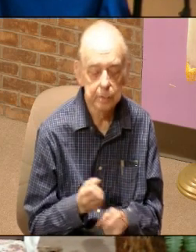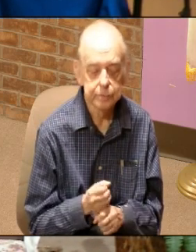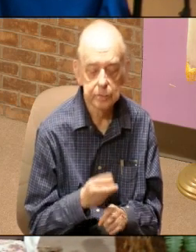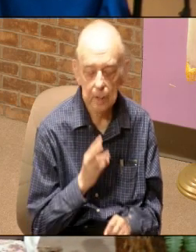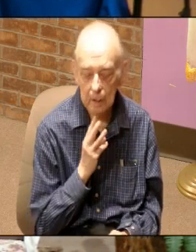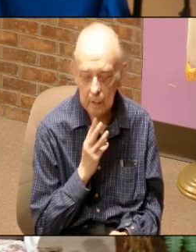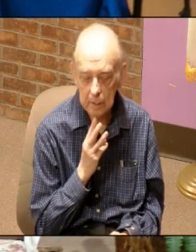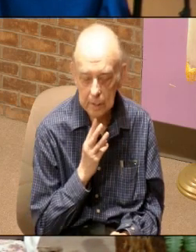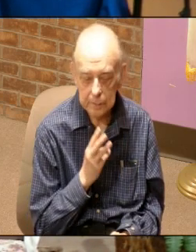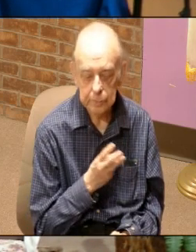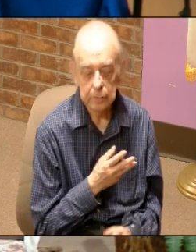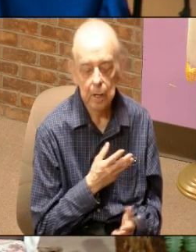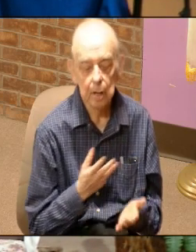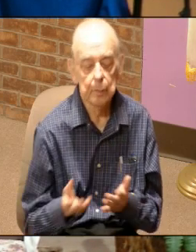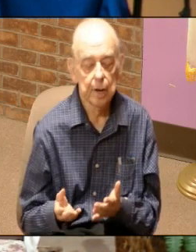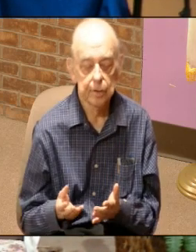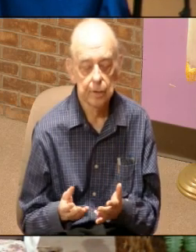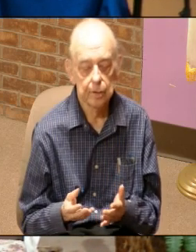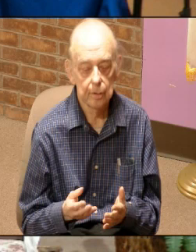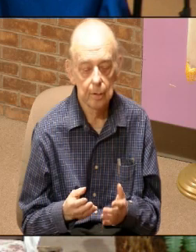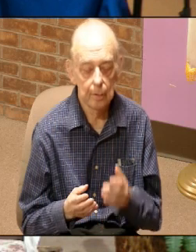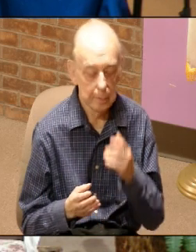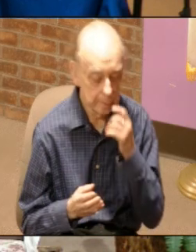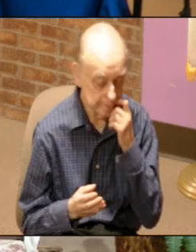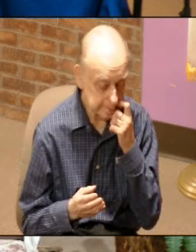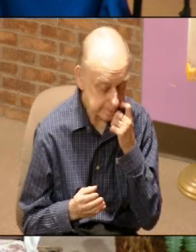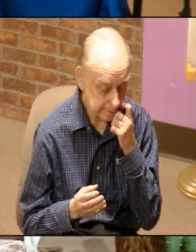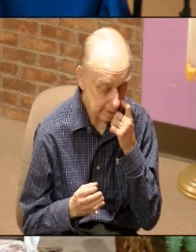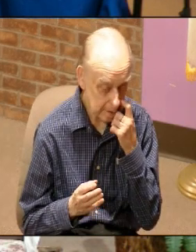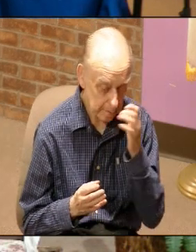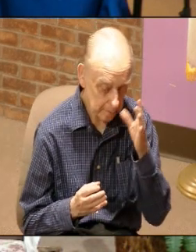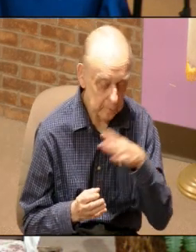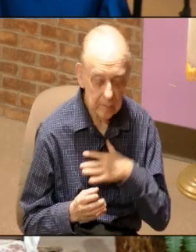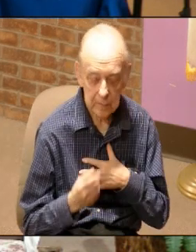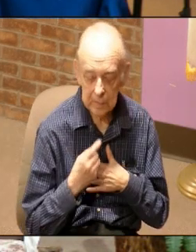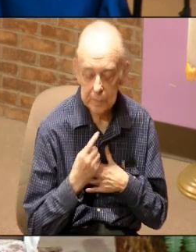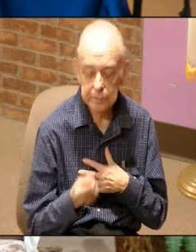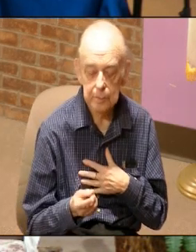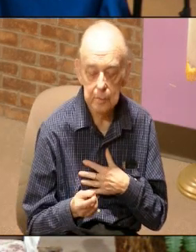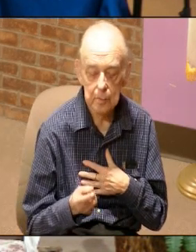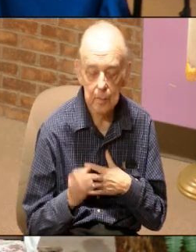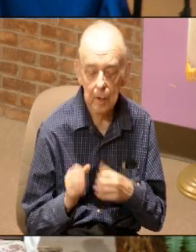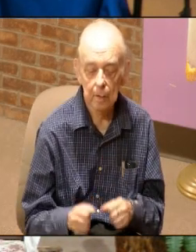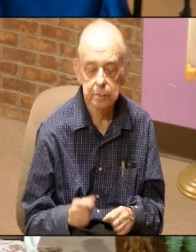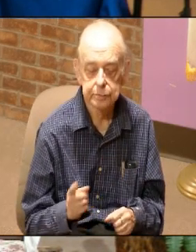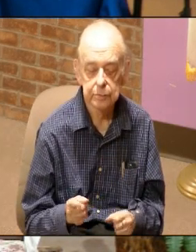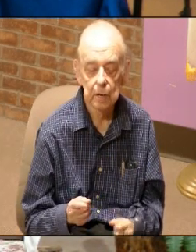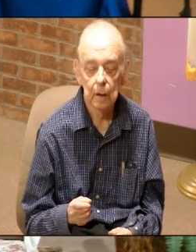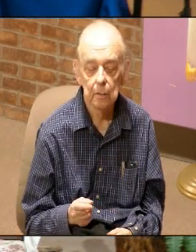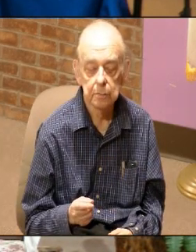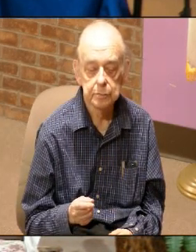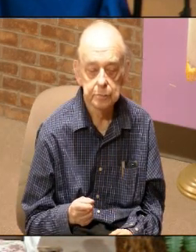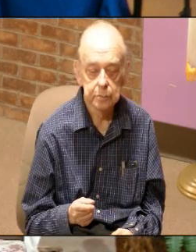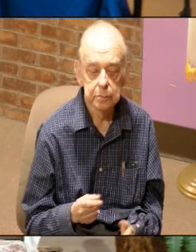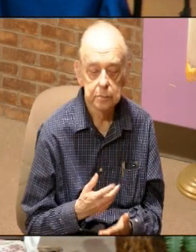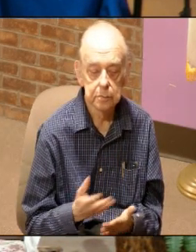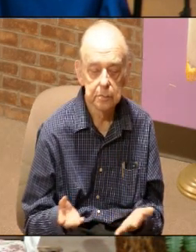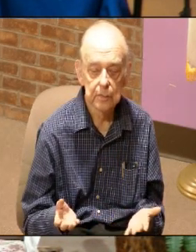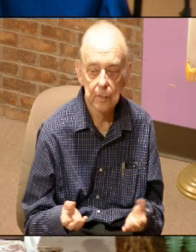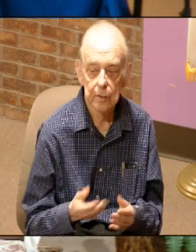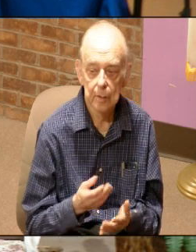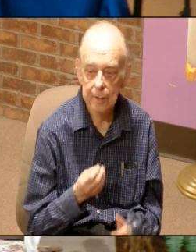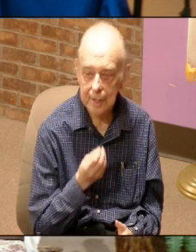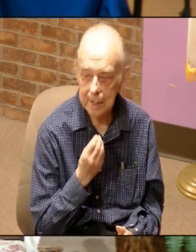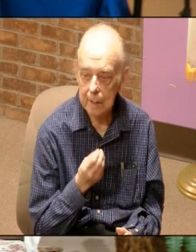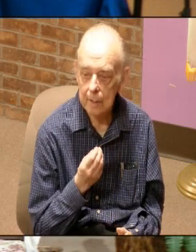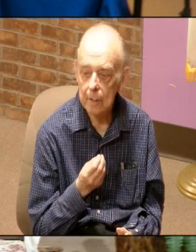the water and brings it to him and he says okay can you give me something to eat